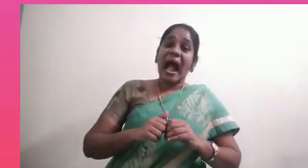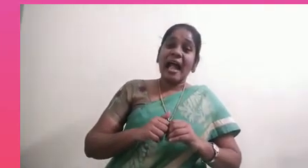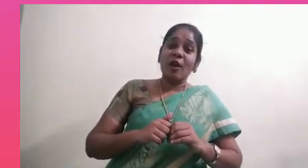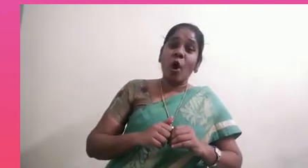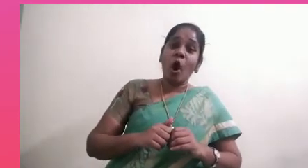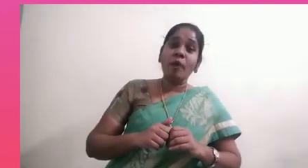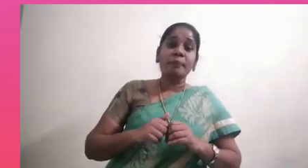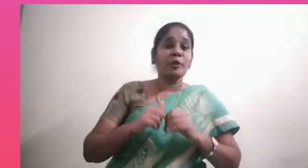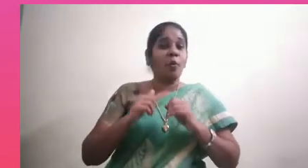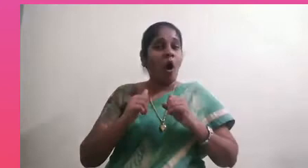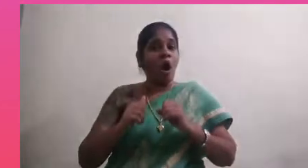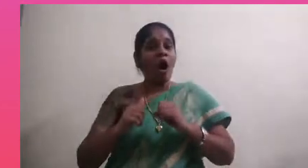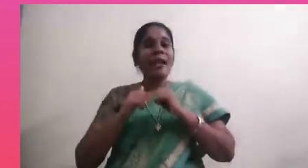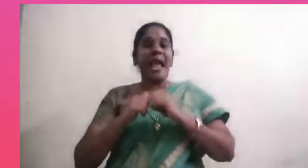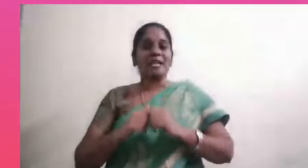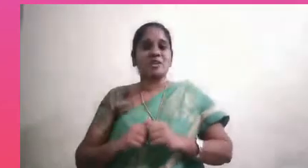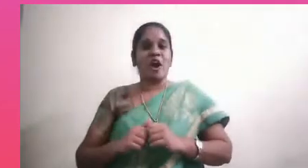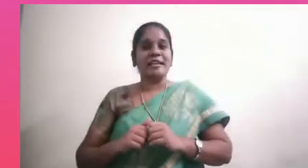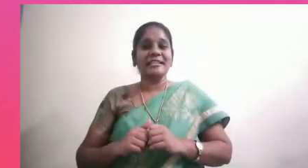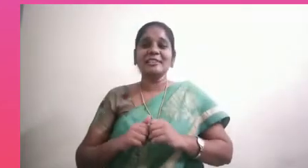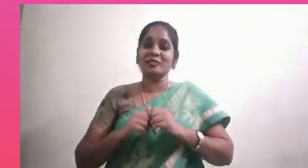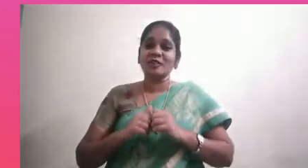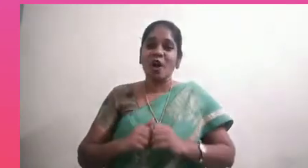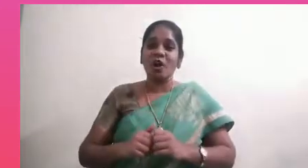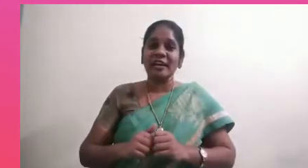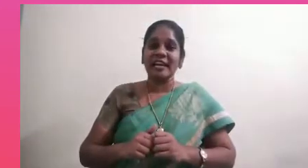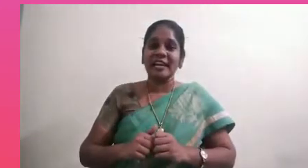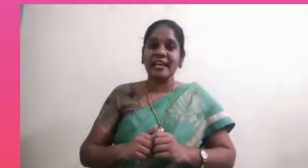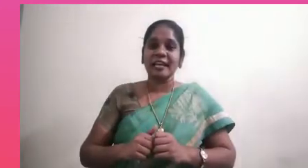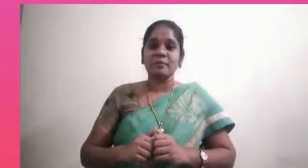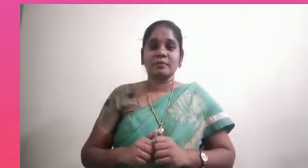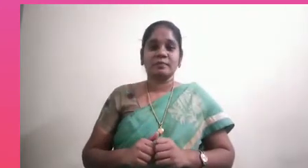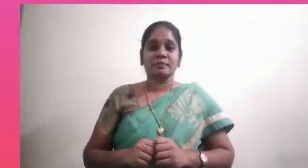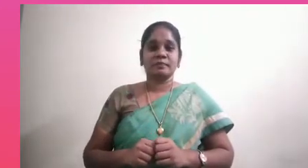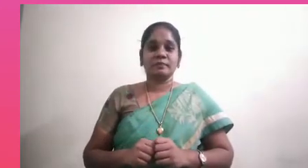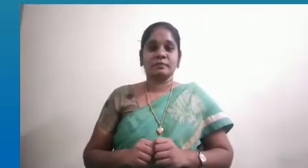Children, I hope you all enjoyed this story.